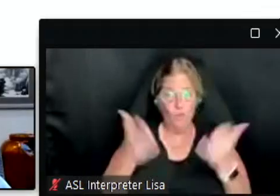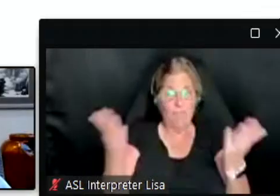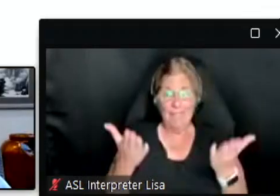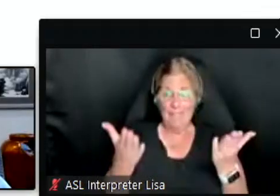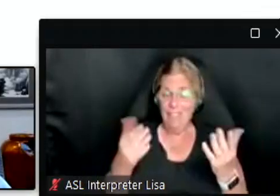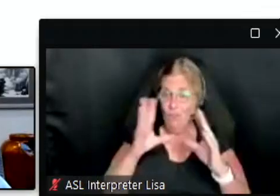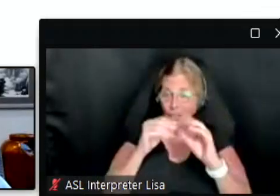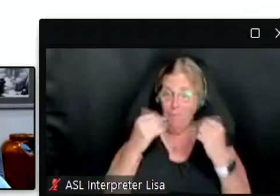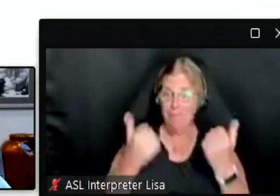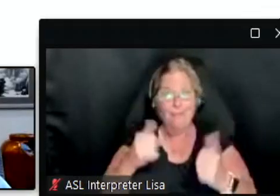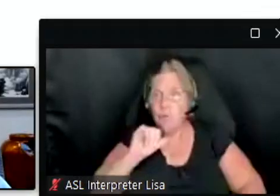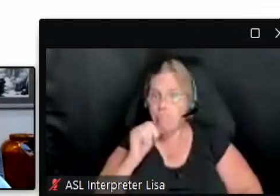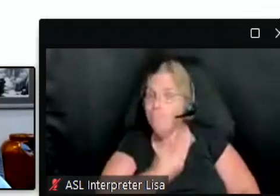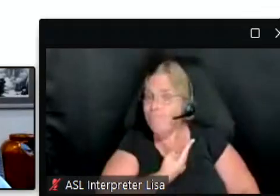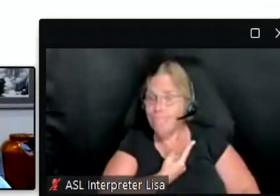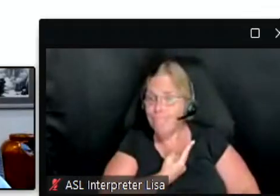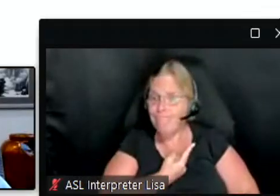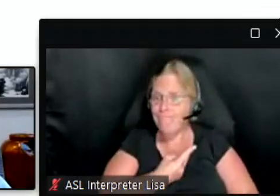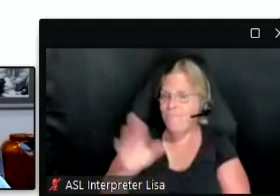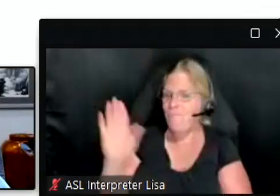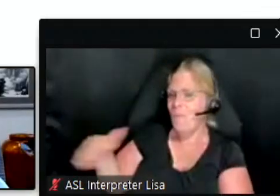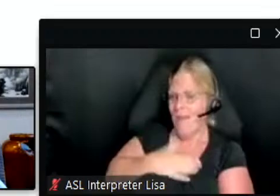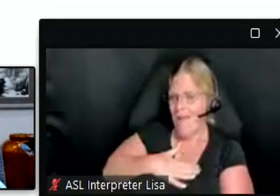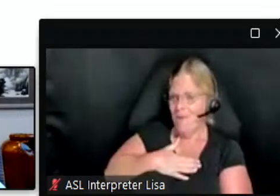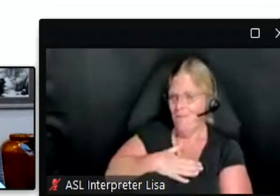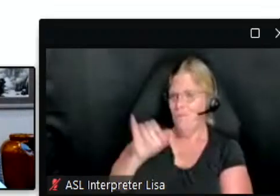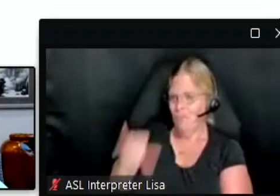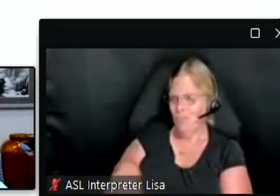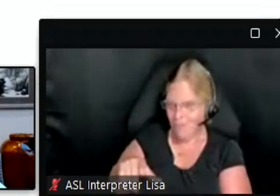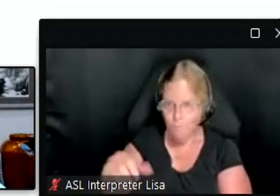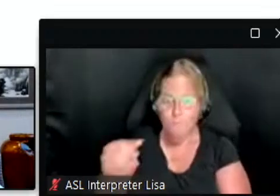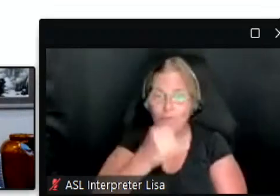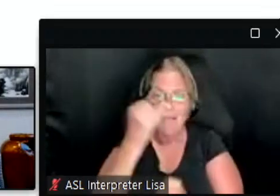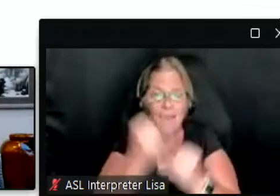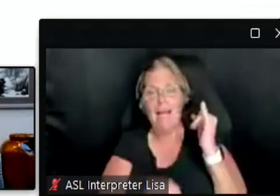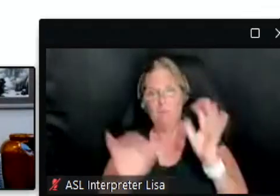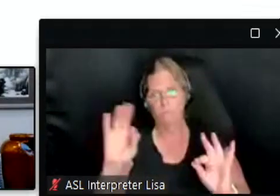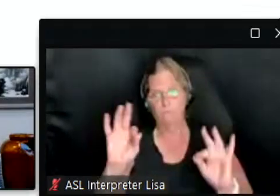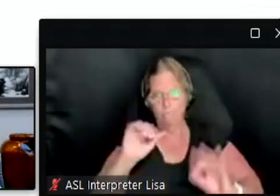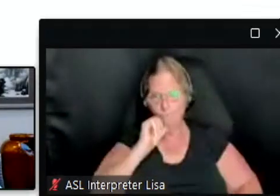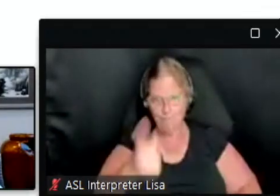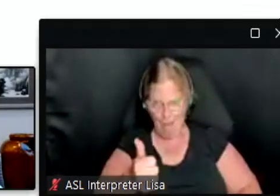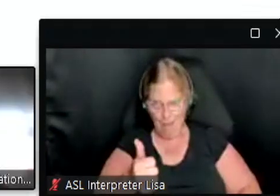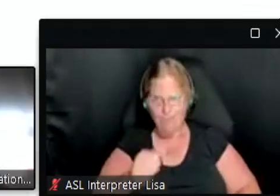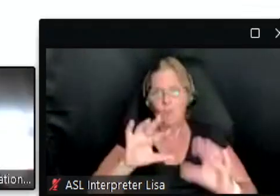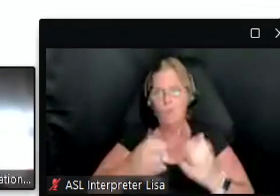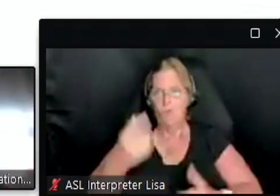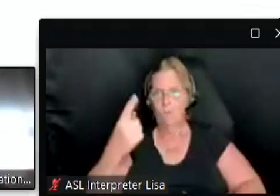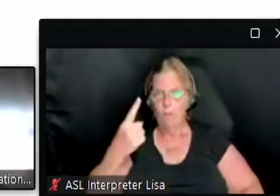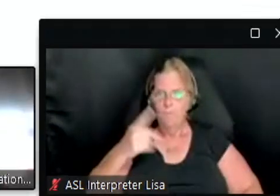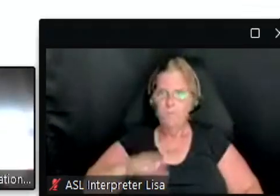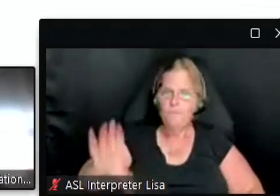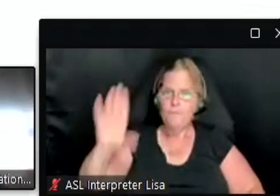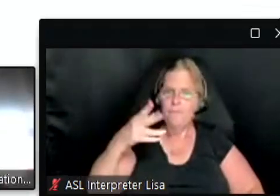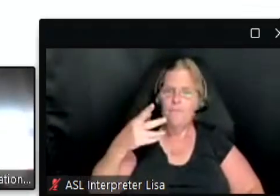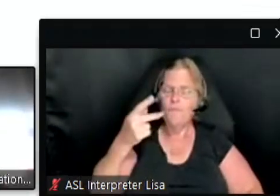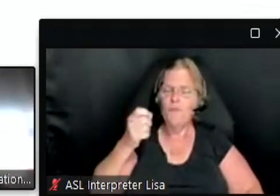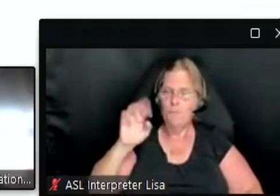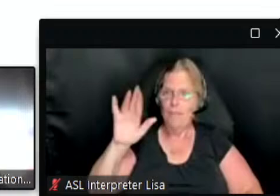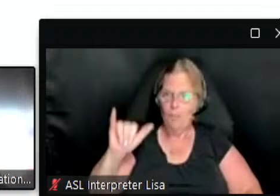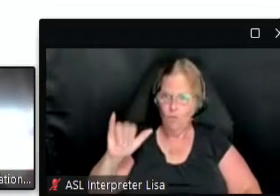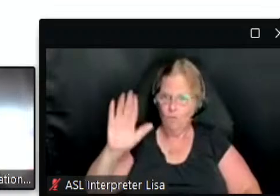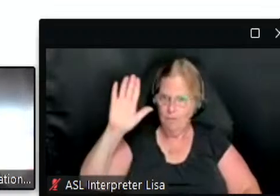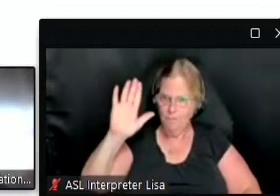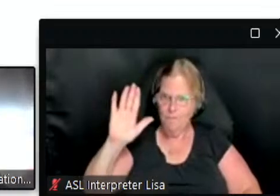so. Great, I appreciate that. And last but definitely not least, group one. All right, I will be additive instead